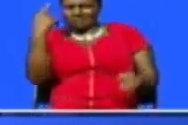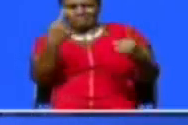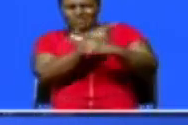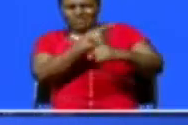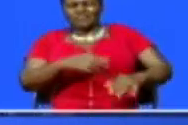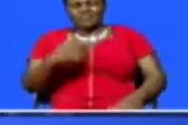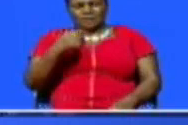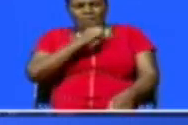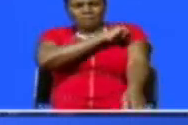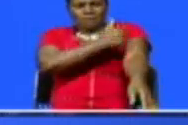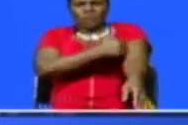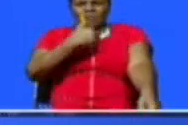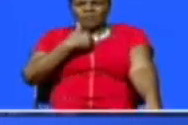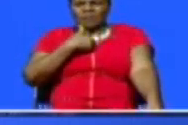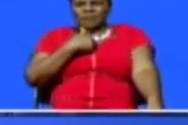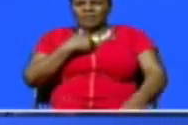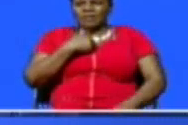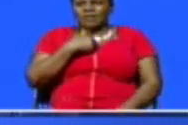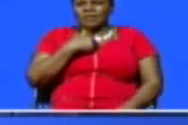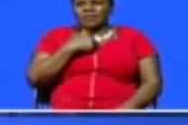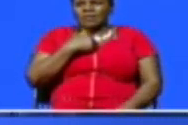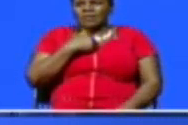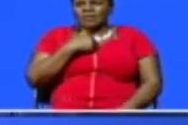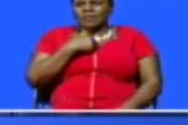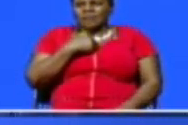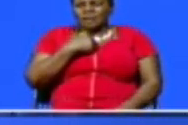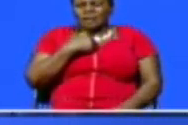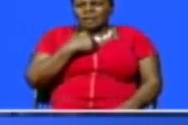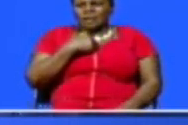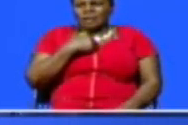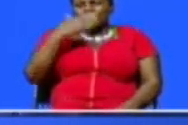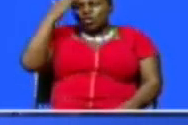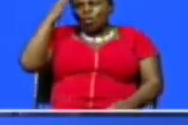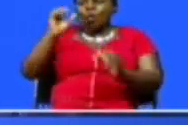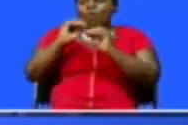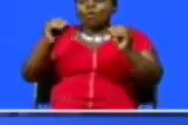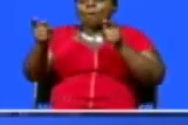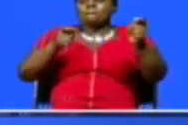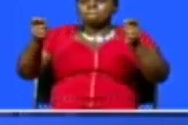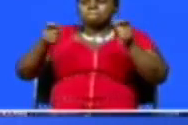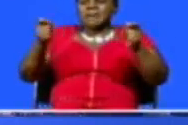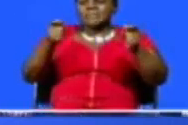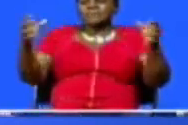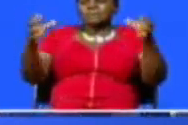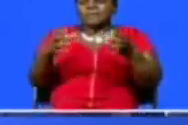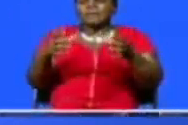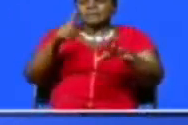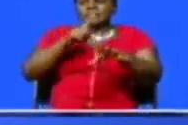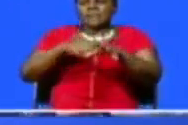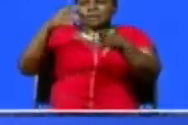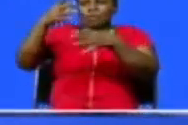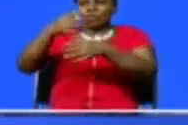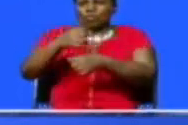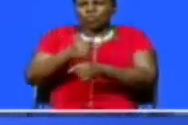otherwise. Dr. Eseli Simiyu is a total stranger to the management and running of this party. When a company